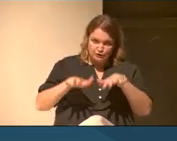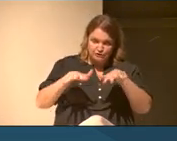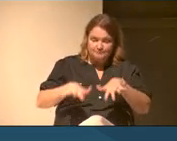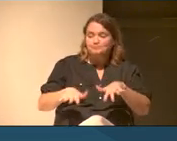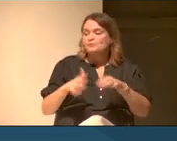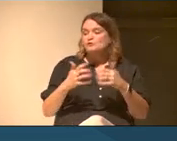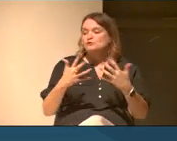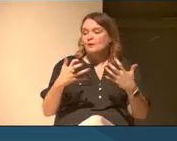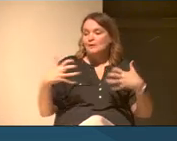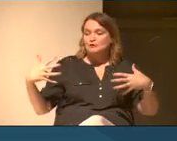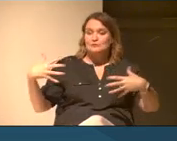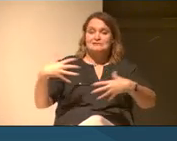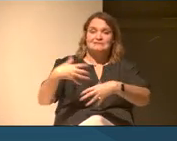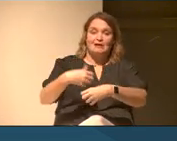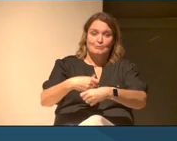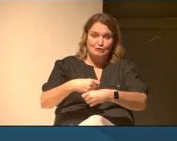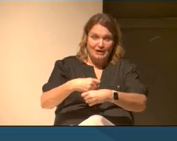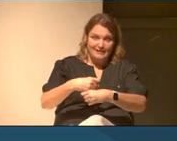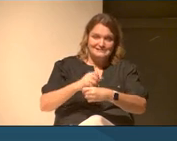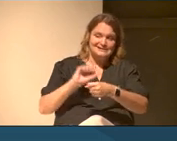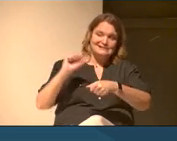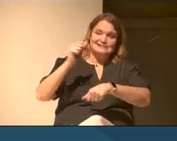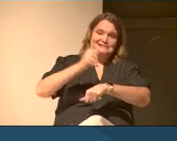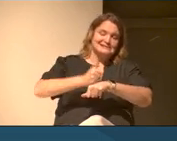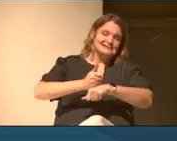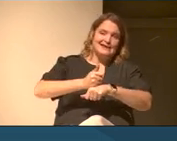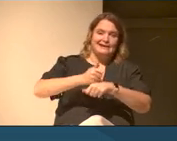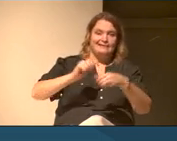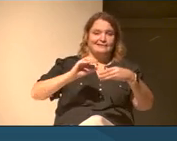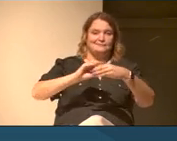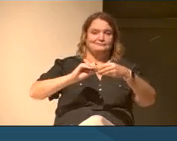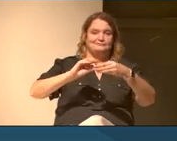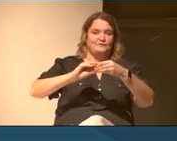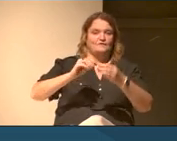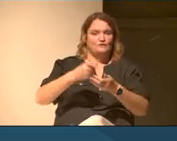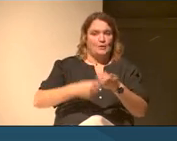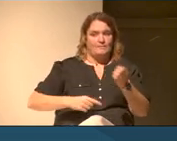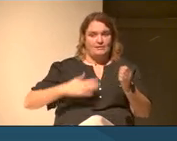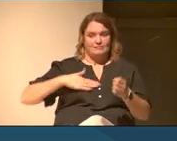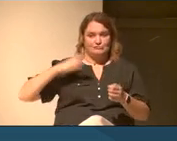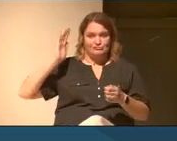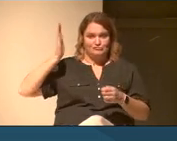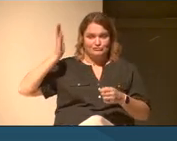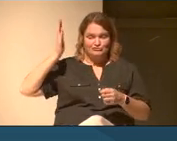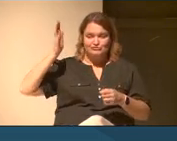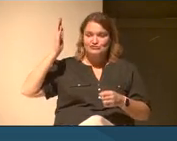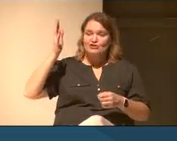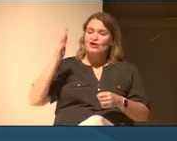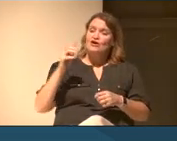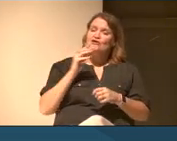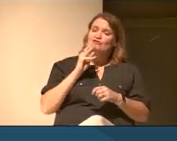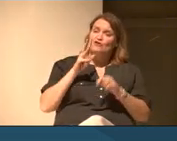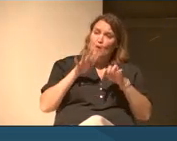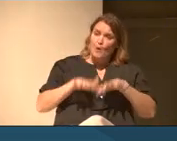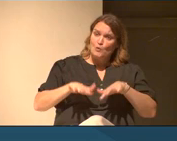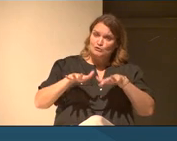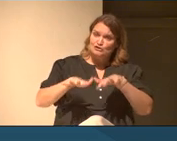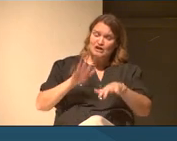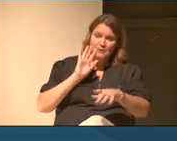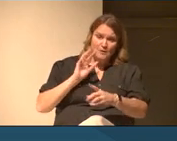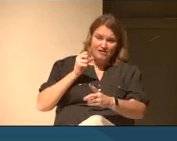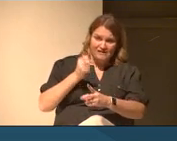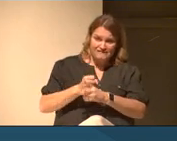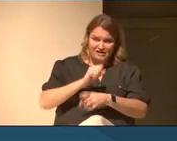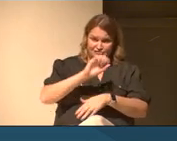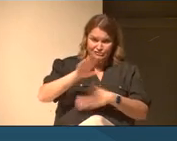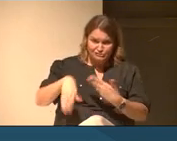this, kind of setting the stage part of what I wanted to say, what's happening to the ocean affects us all, because it's affecting